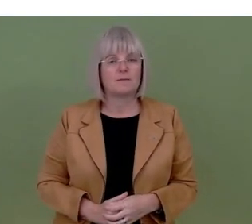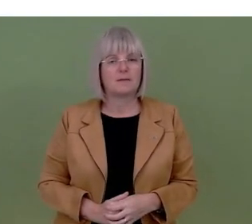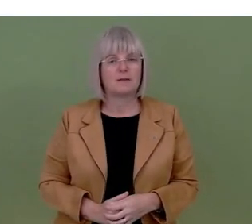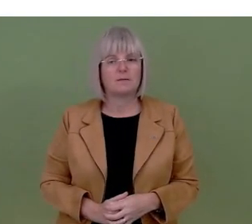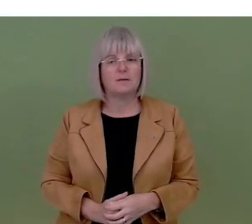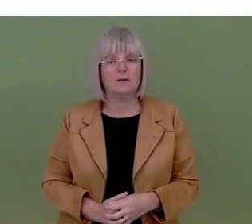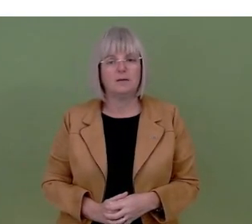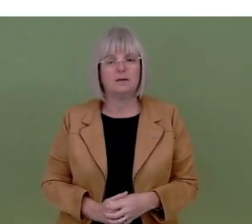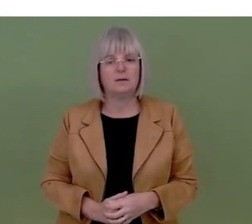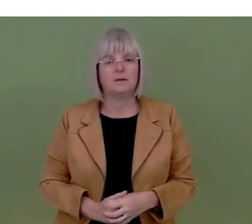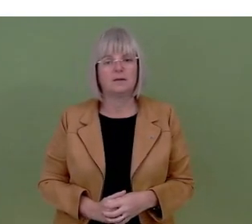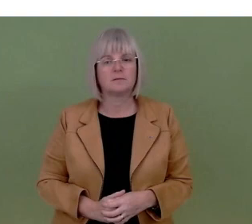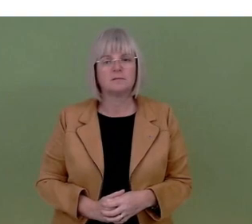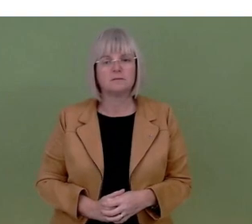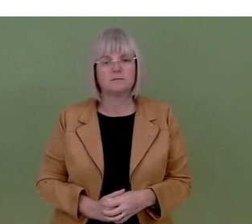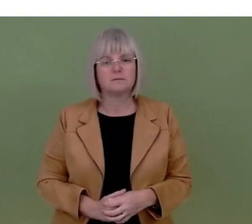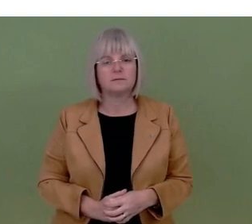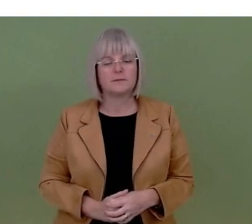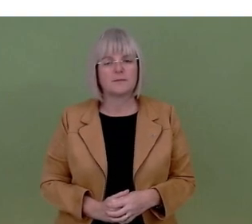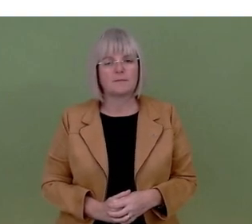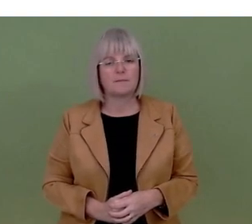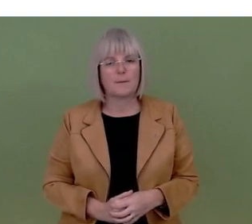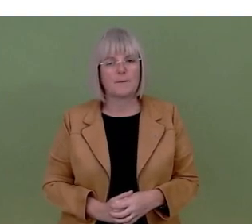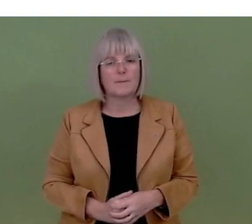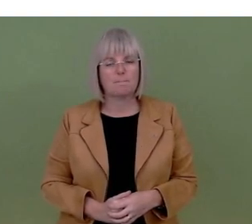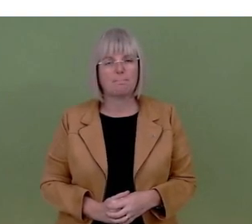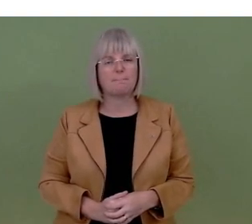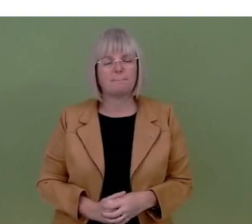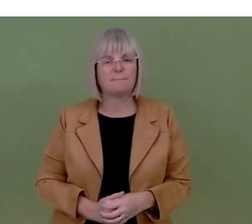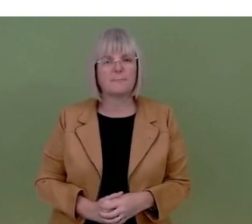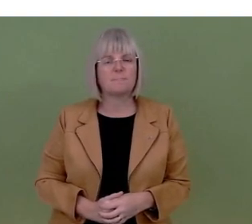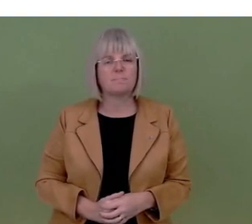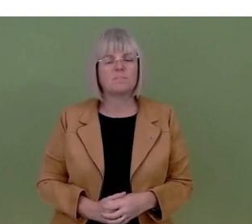So I just want to recap onto